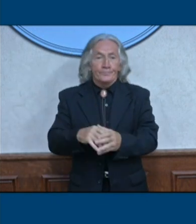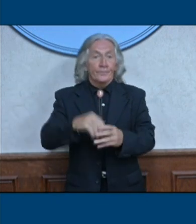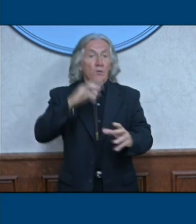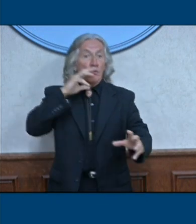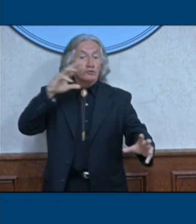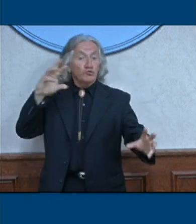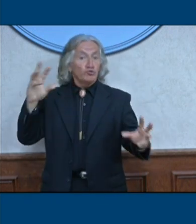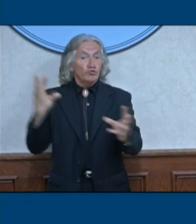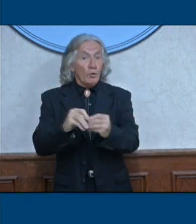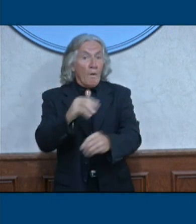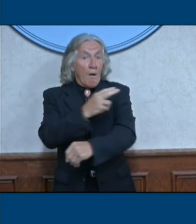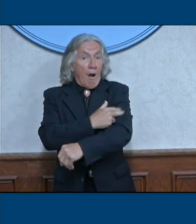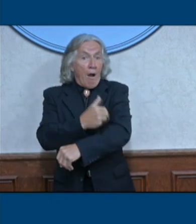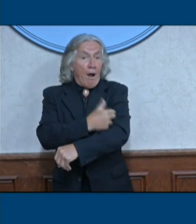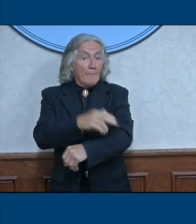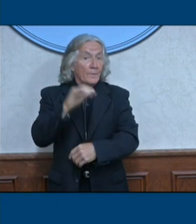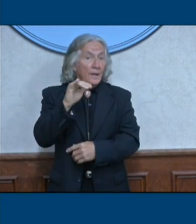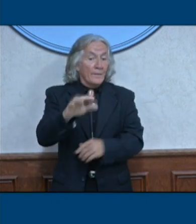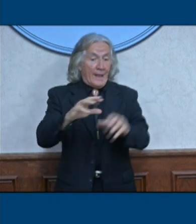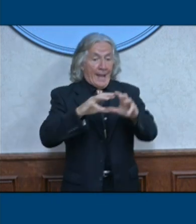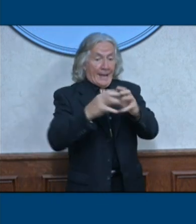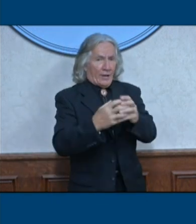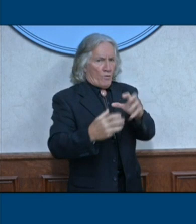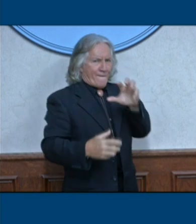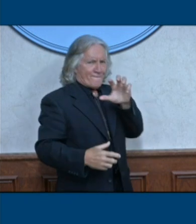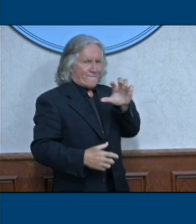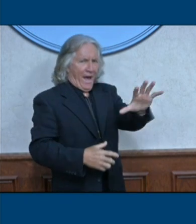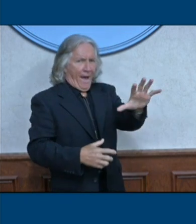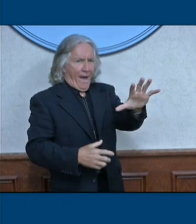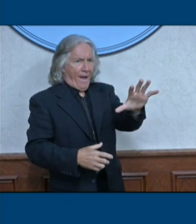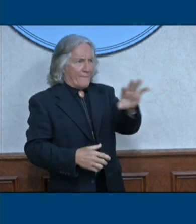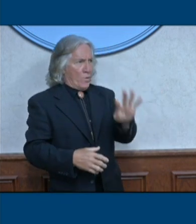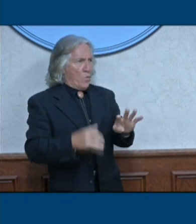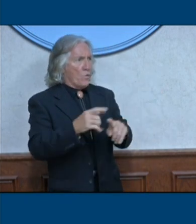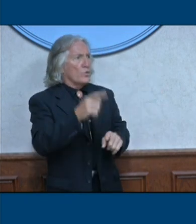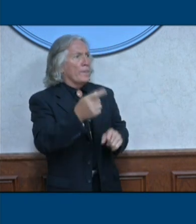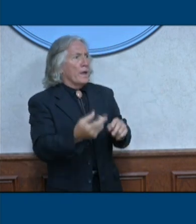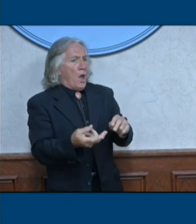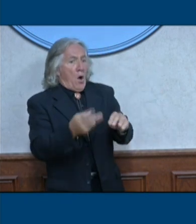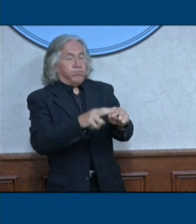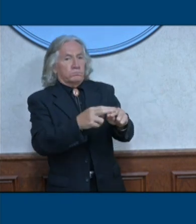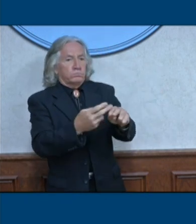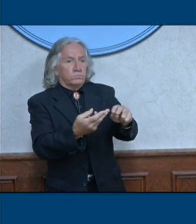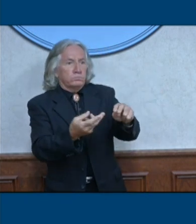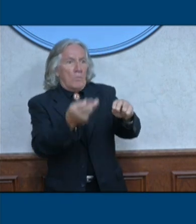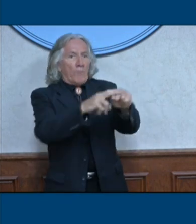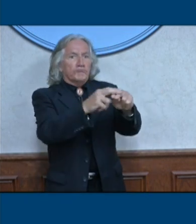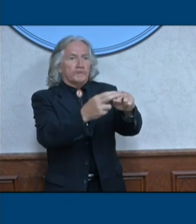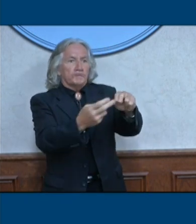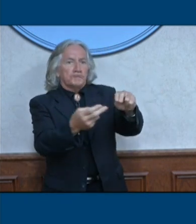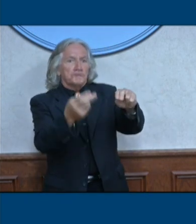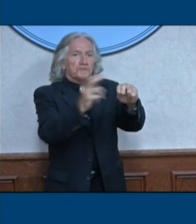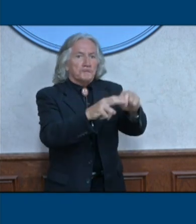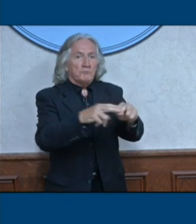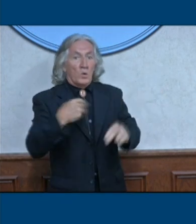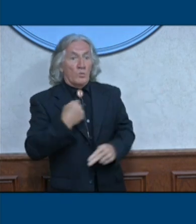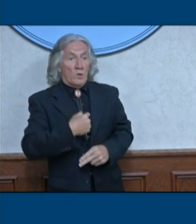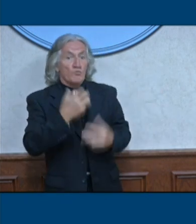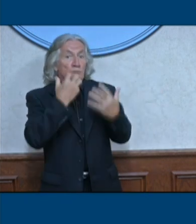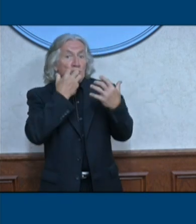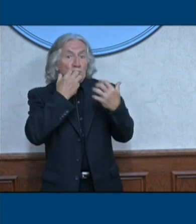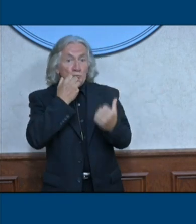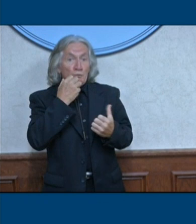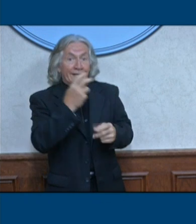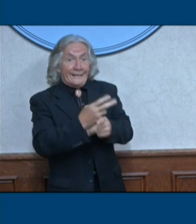total surge, though, hospitals, in other words, that category 5, 4, and 3 that I just mentioned to you, we could surge into